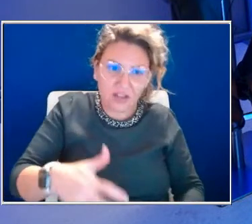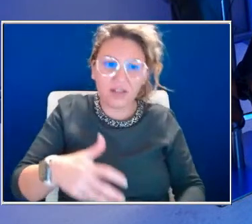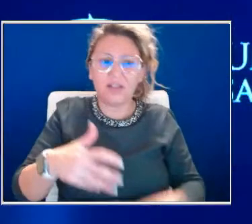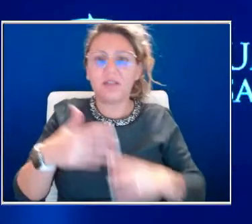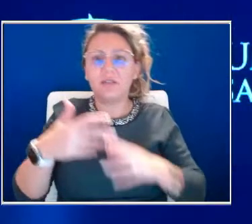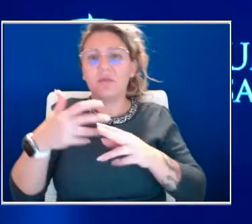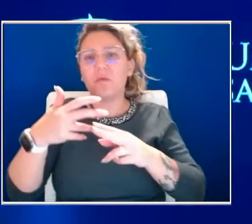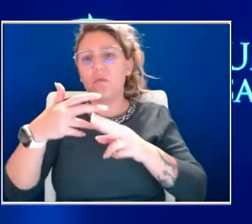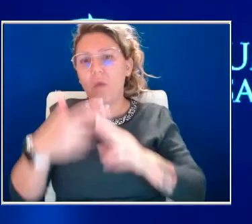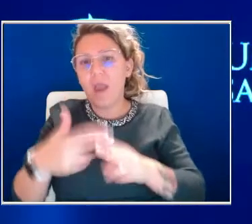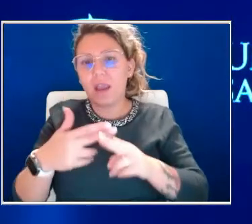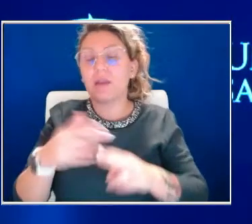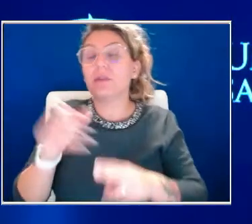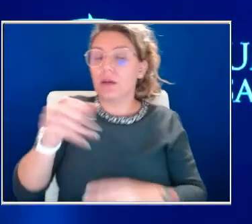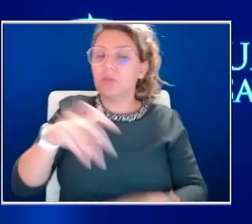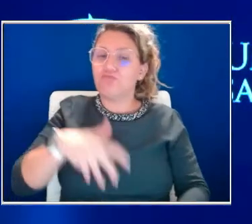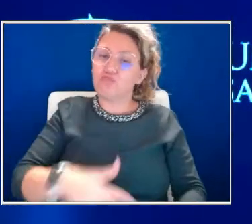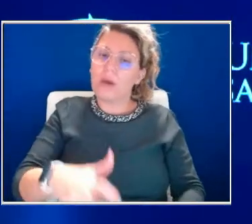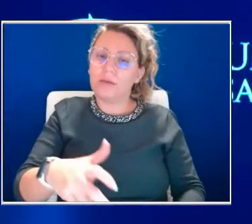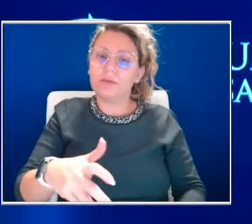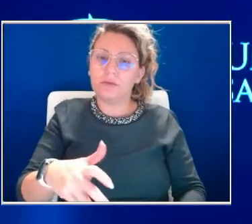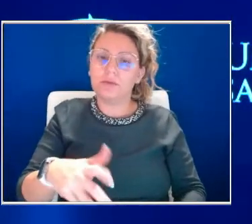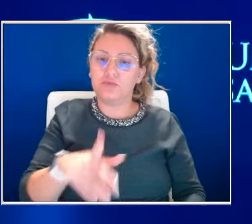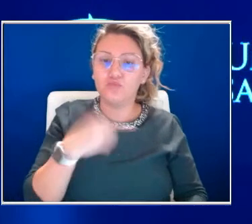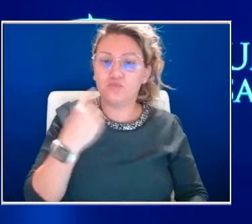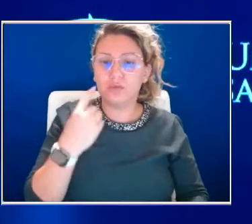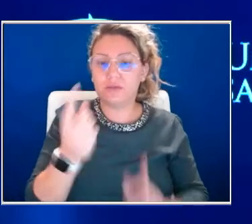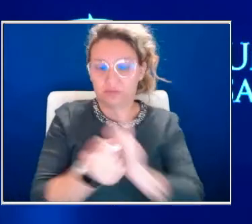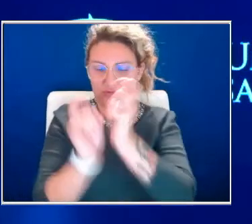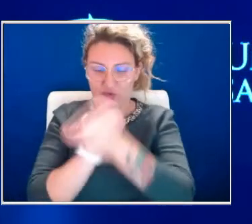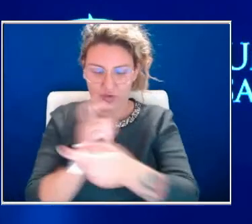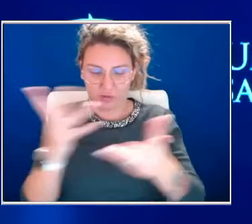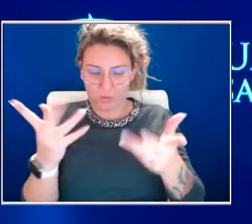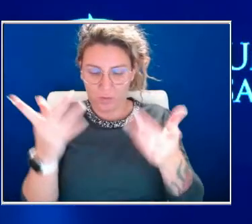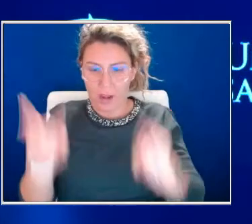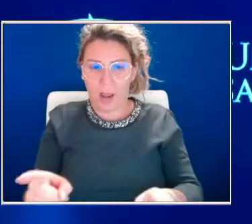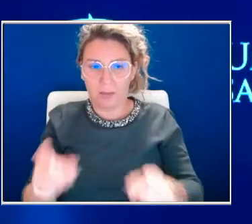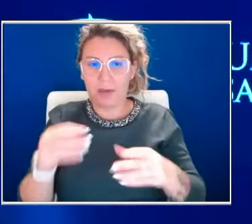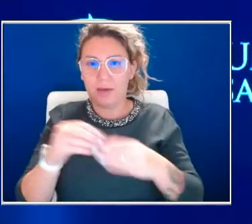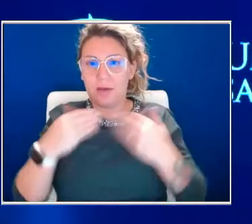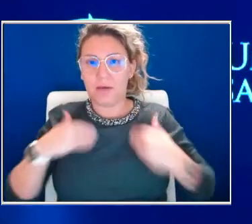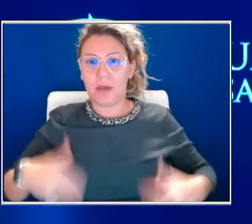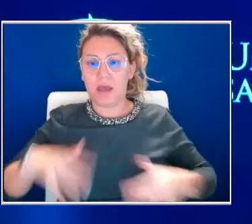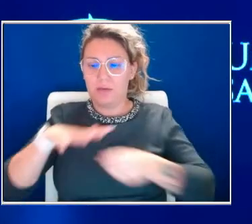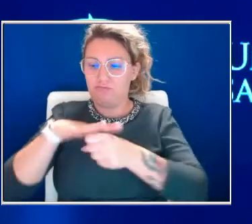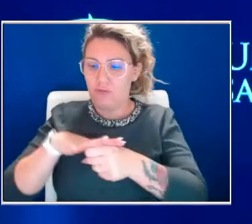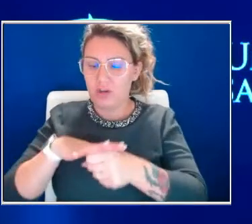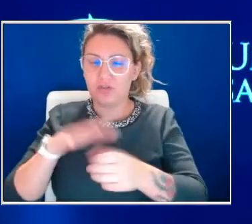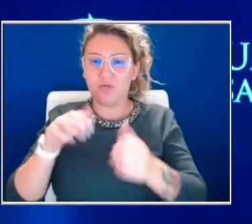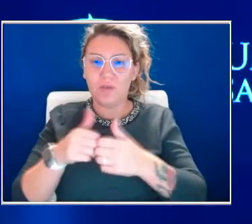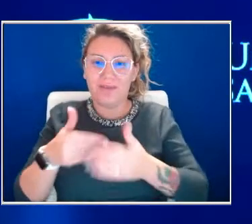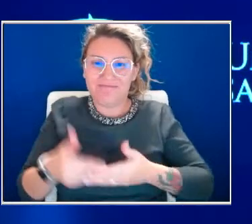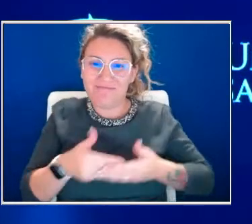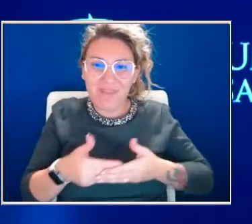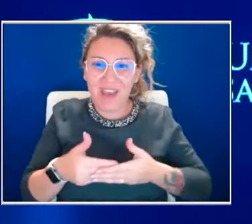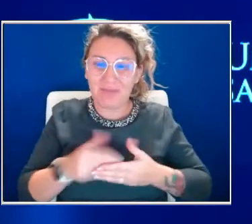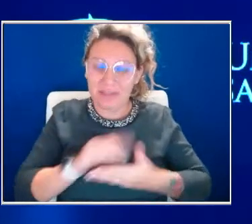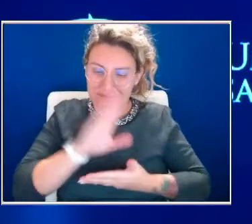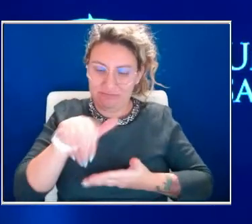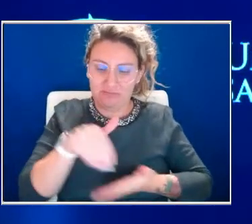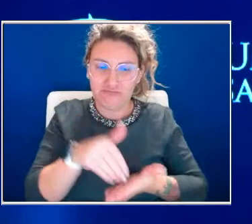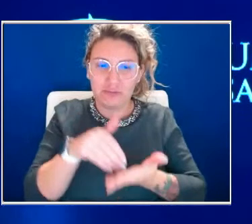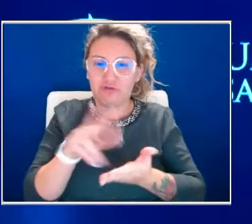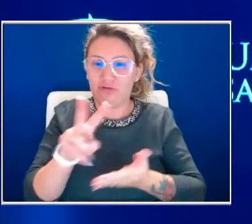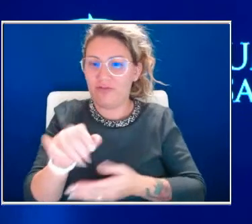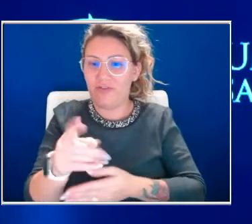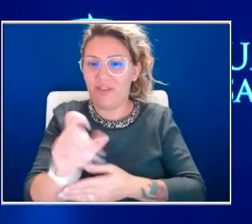pregnancy is certainly a risk. The changes that occur with pregnancy, the pressure of the fetus on the central veins in the abdomen, and the hormonal changes